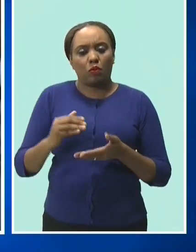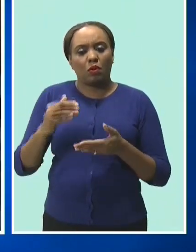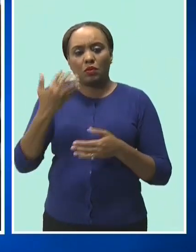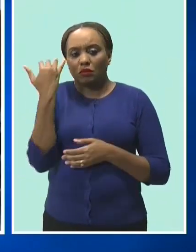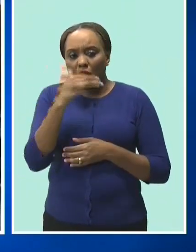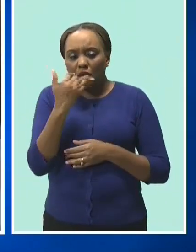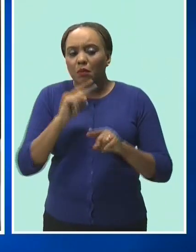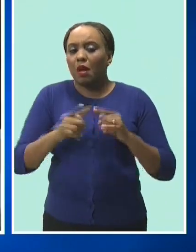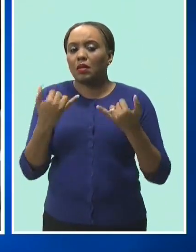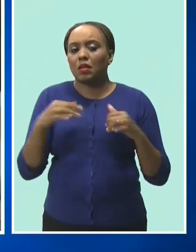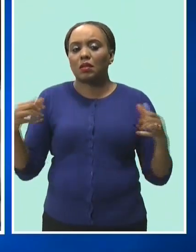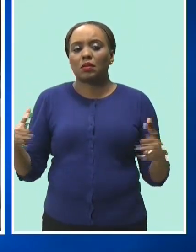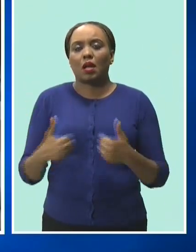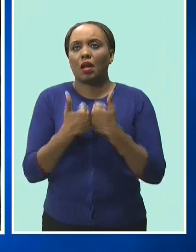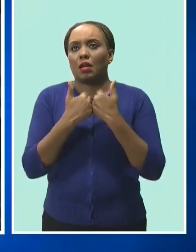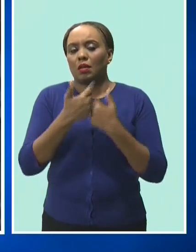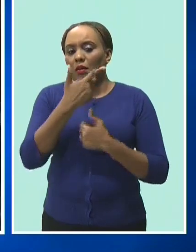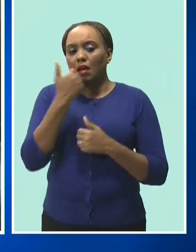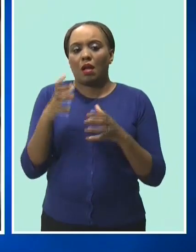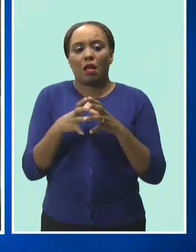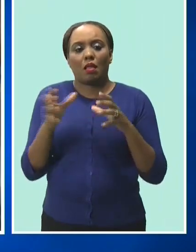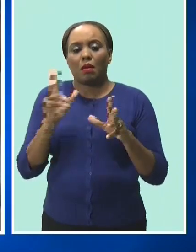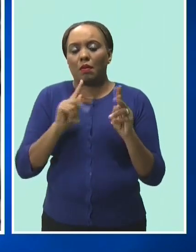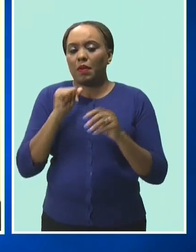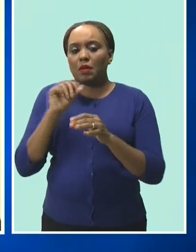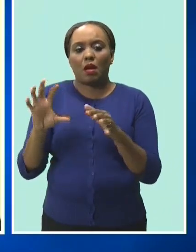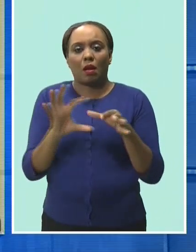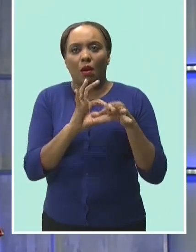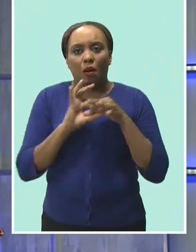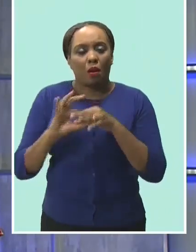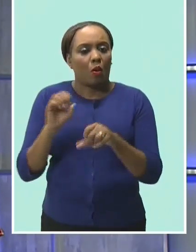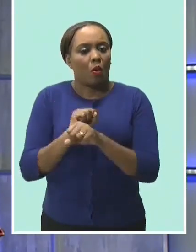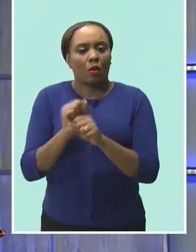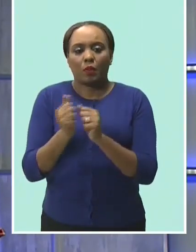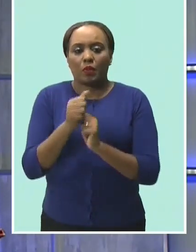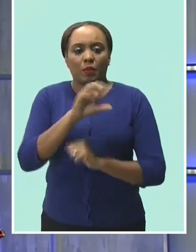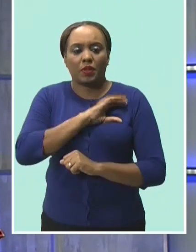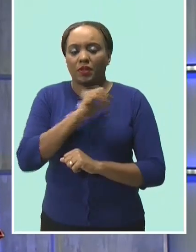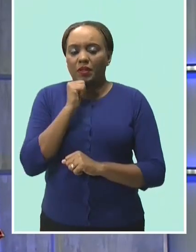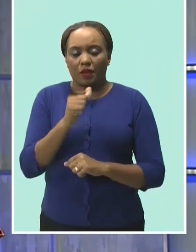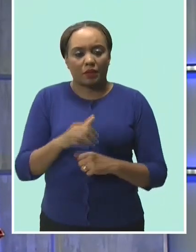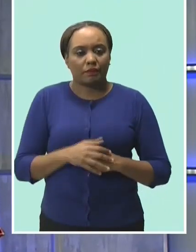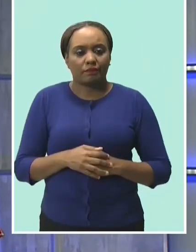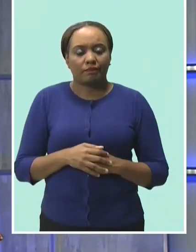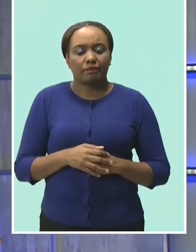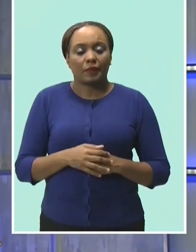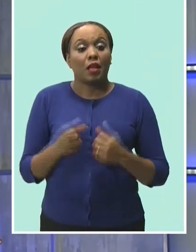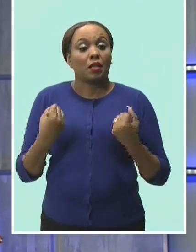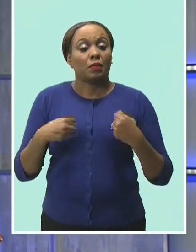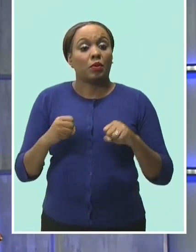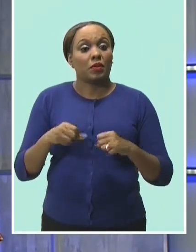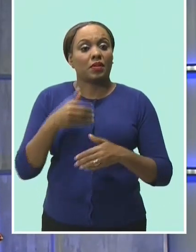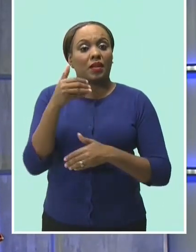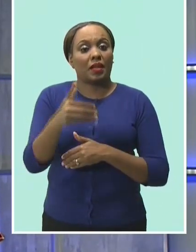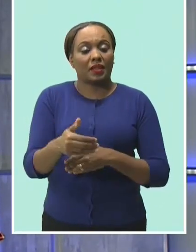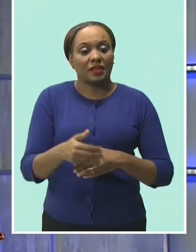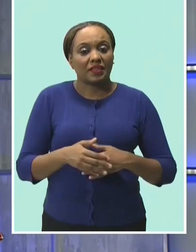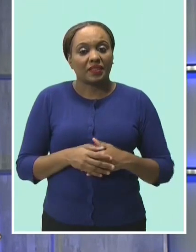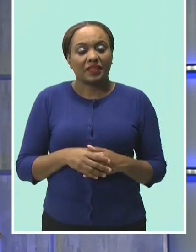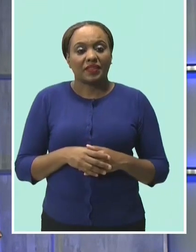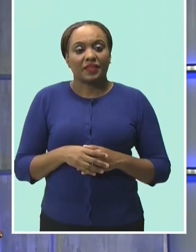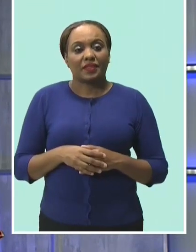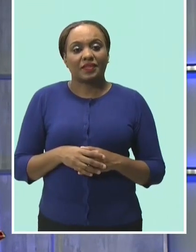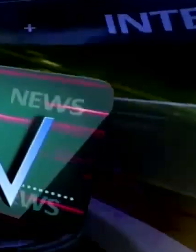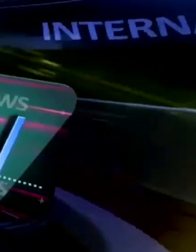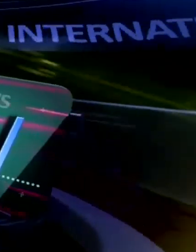challenges due to a lack of cooperation at the lower level. And sporting action is just ahead. Stay with us.